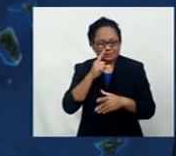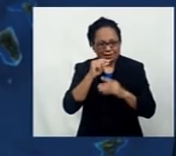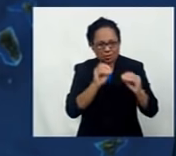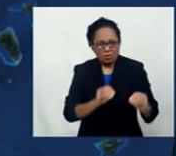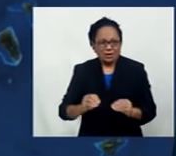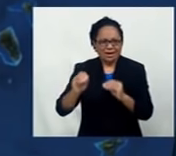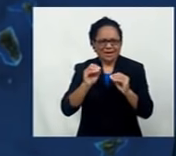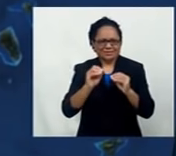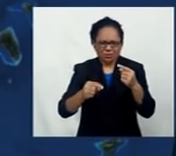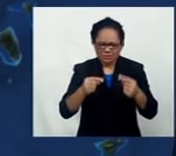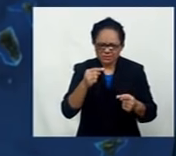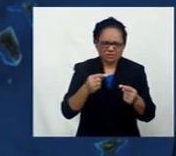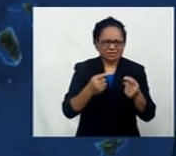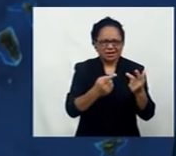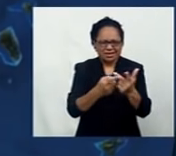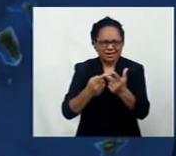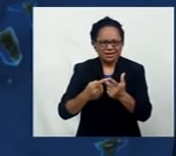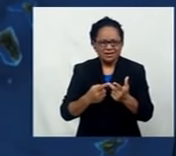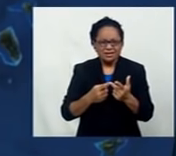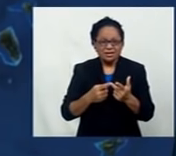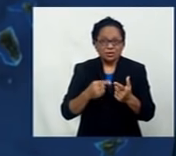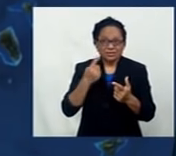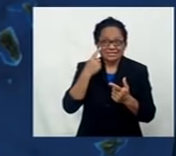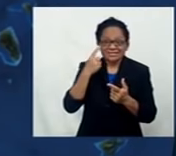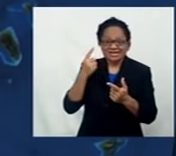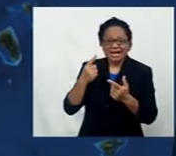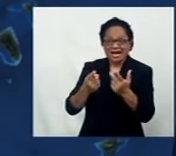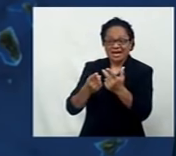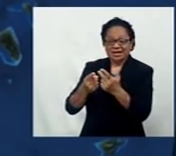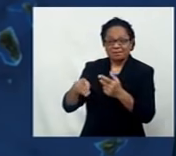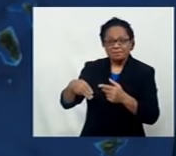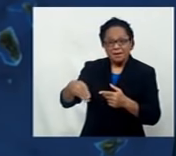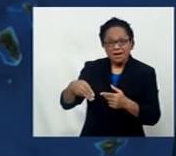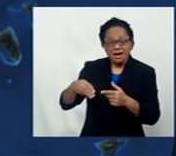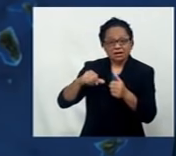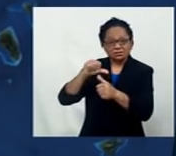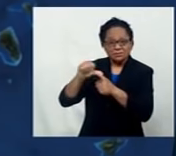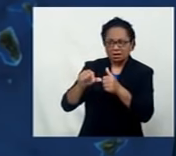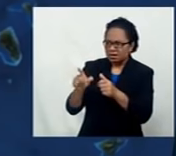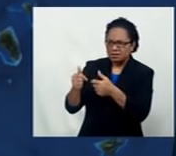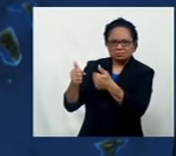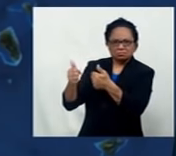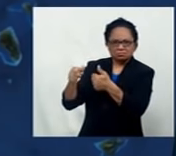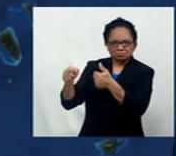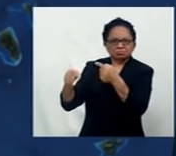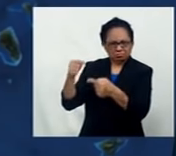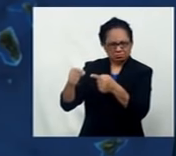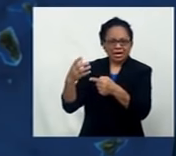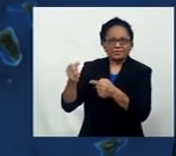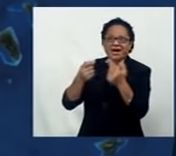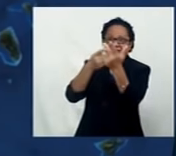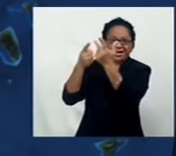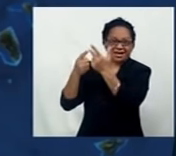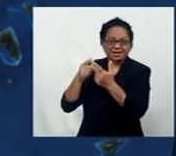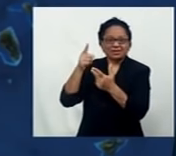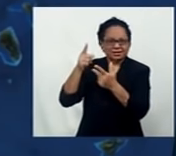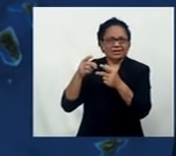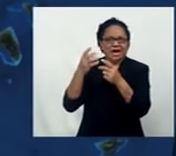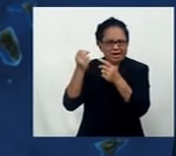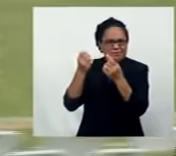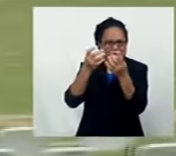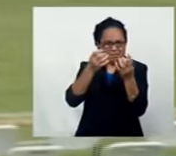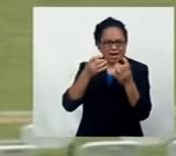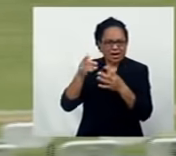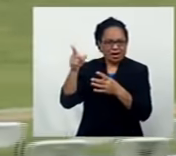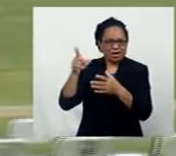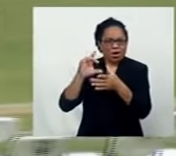member associations, they have an upper hand because they've been competing and also preparing in their own